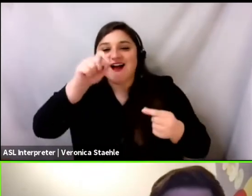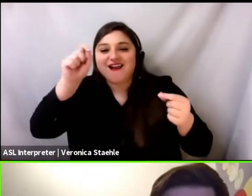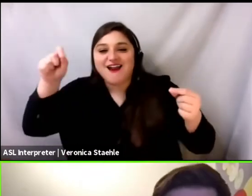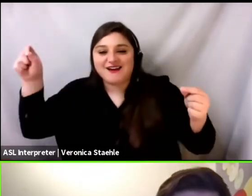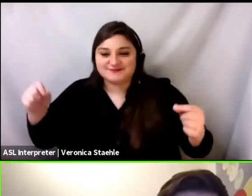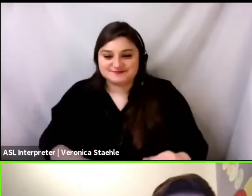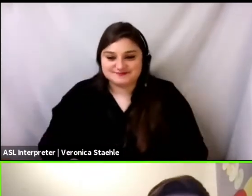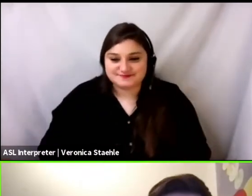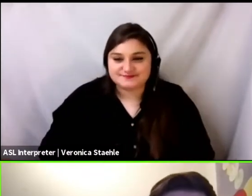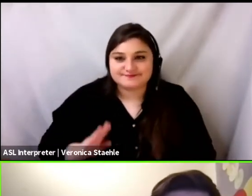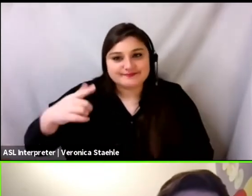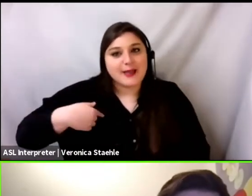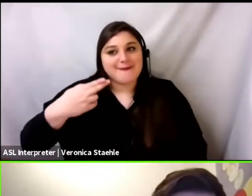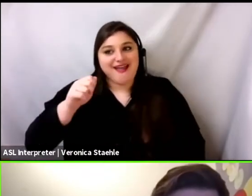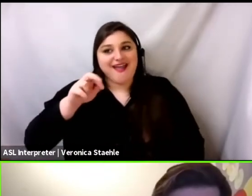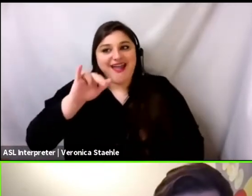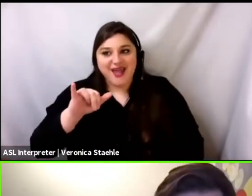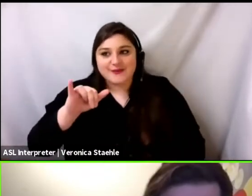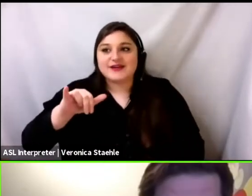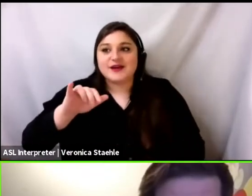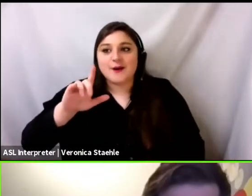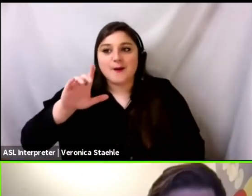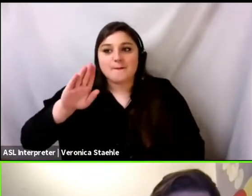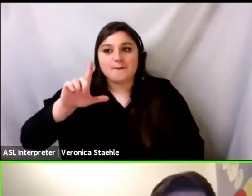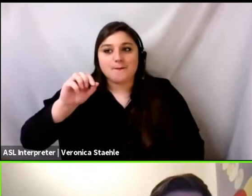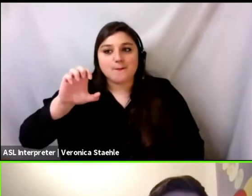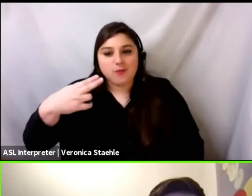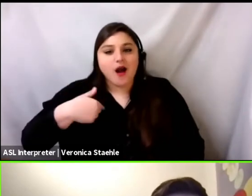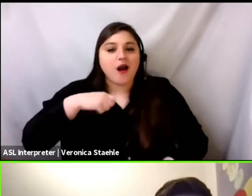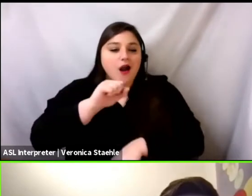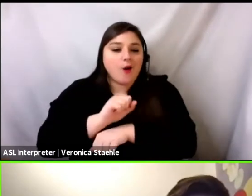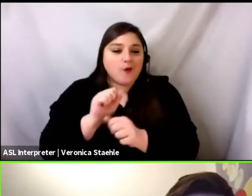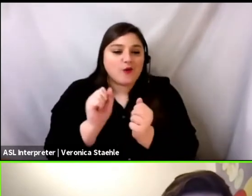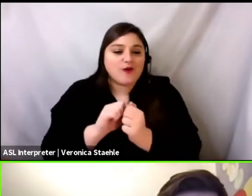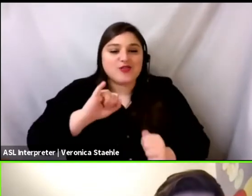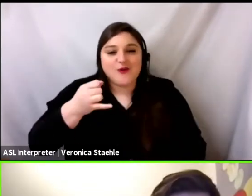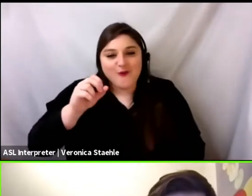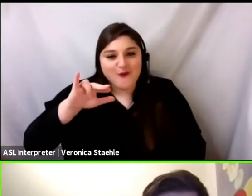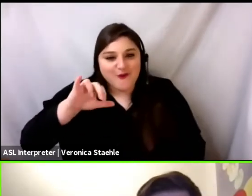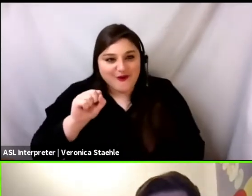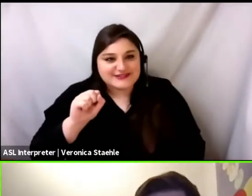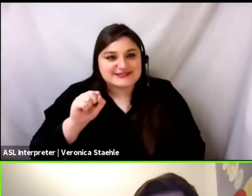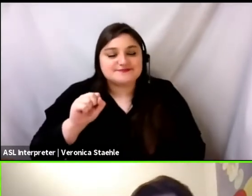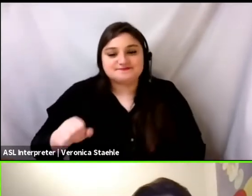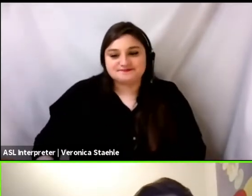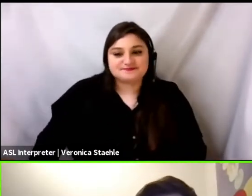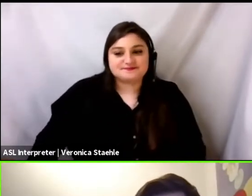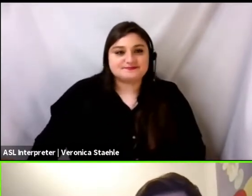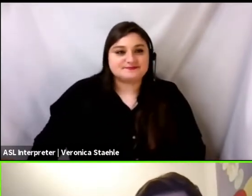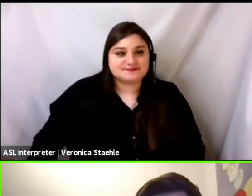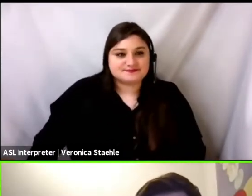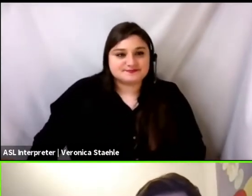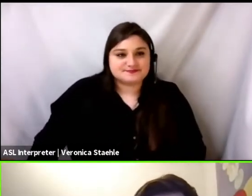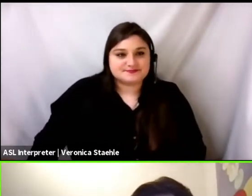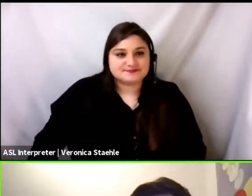I'm Harry Block. I work with Joris. We have a studio, Joris Blondman. I will describe myself as well. I am as well